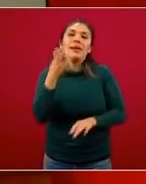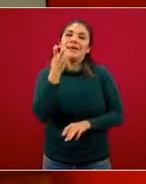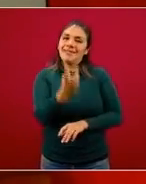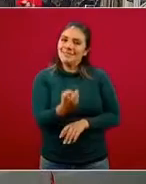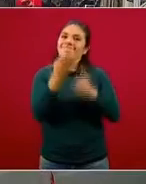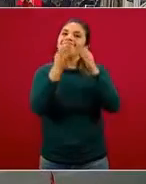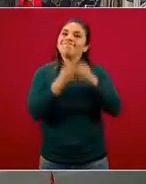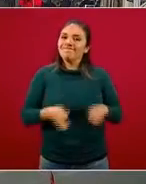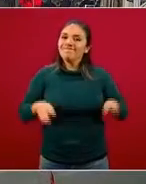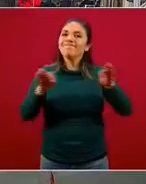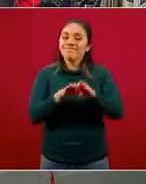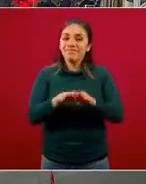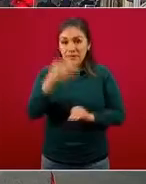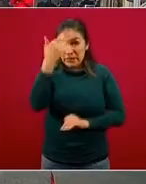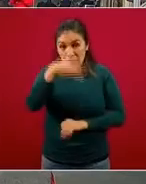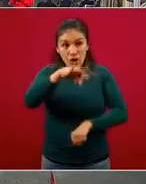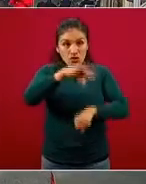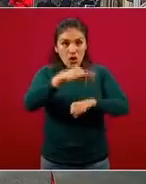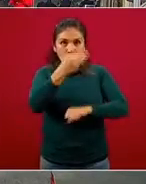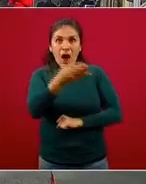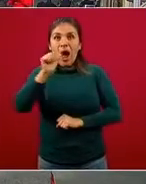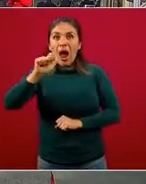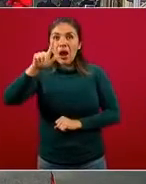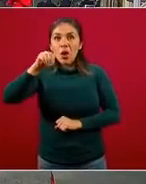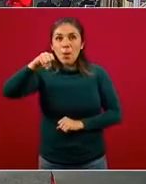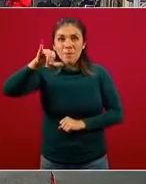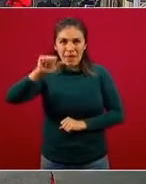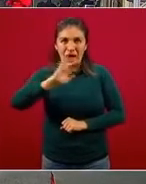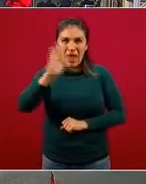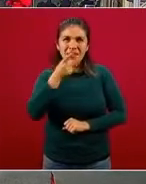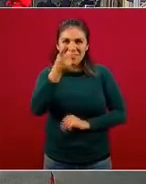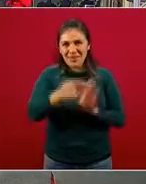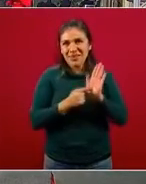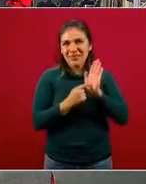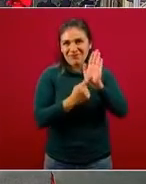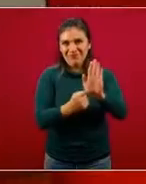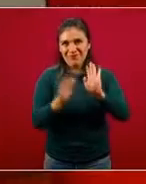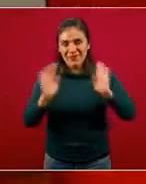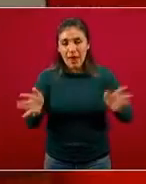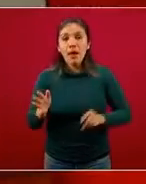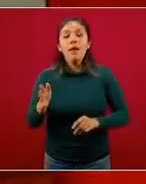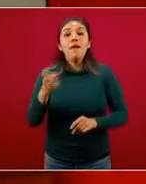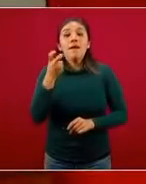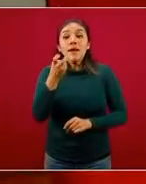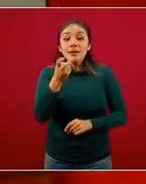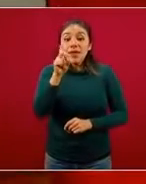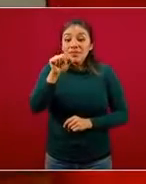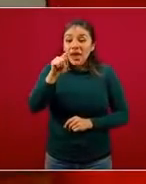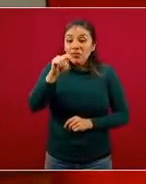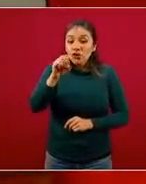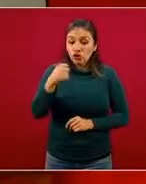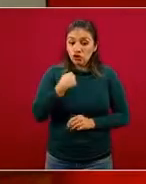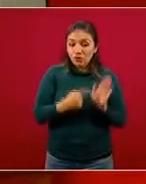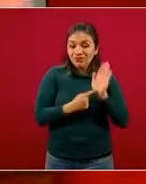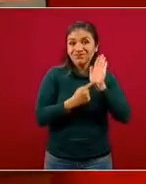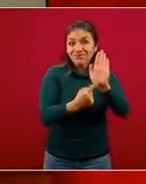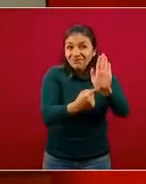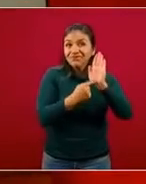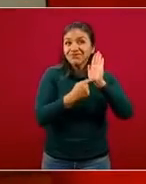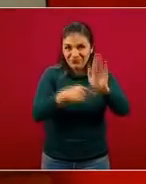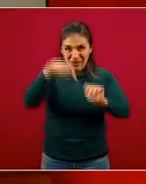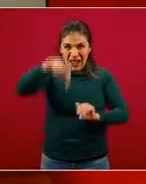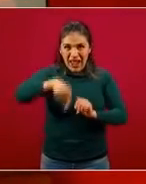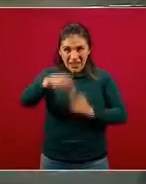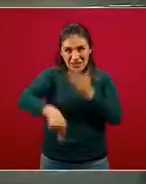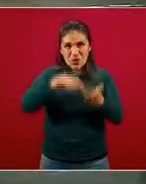ensure the accuracy and that this data is fully reliable.